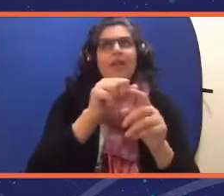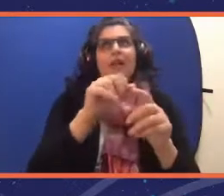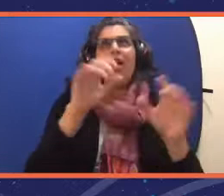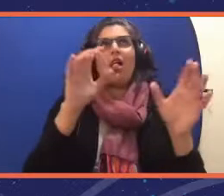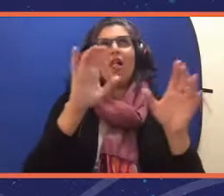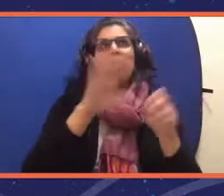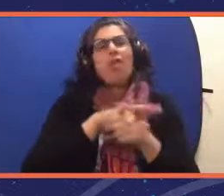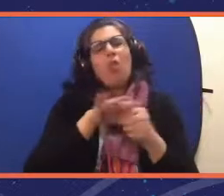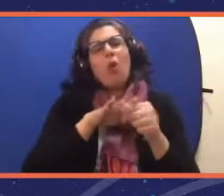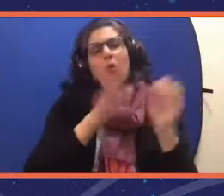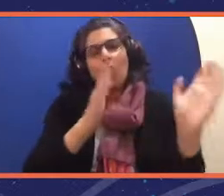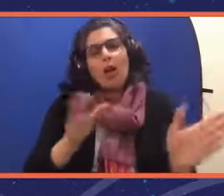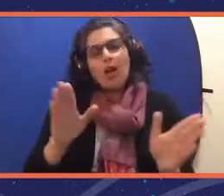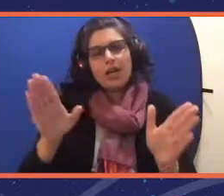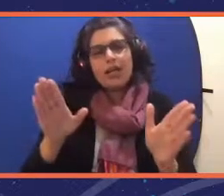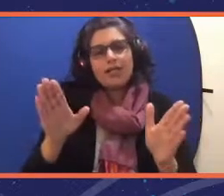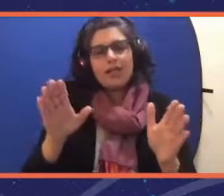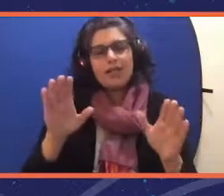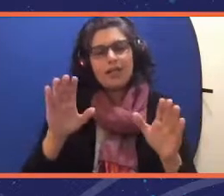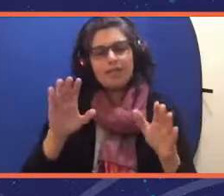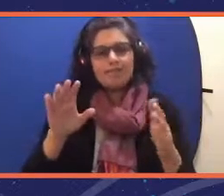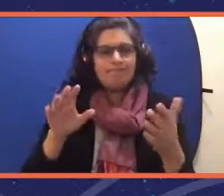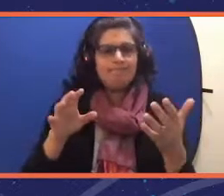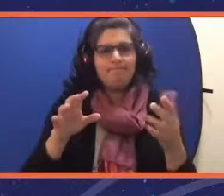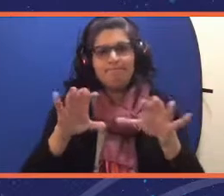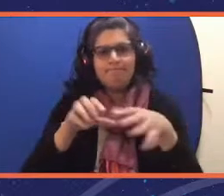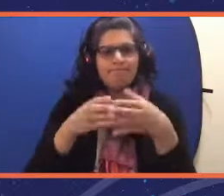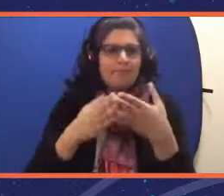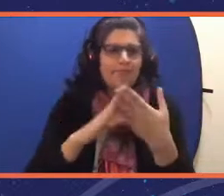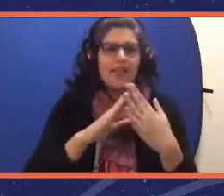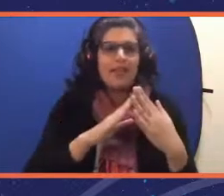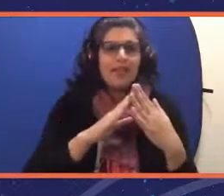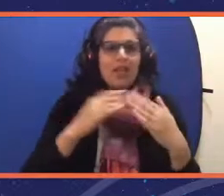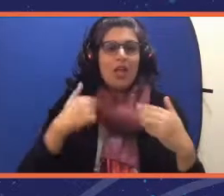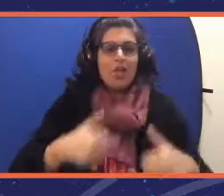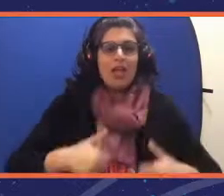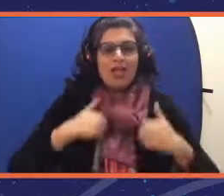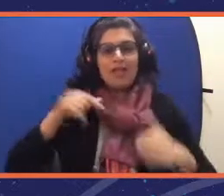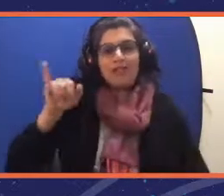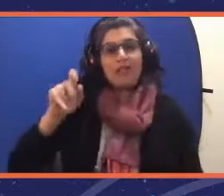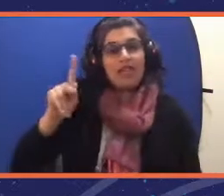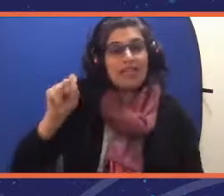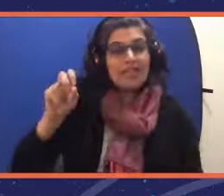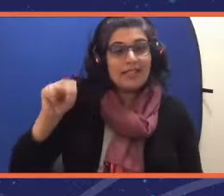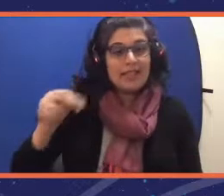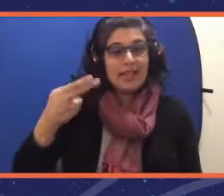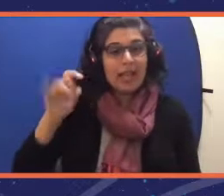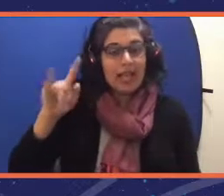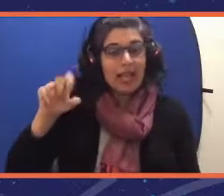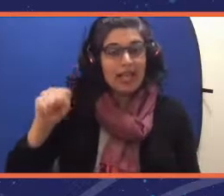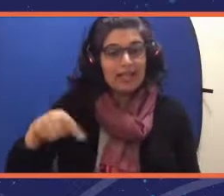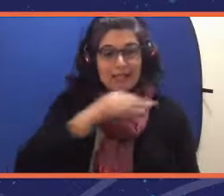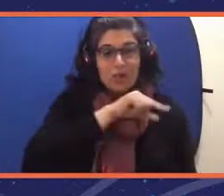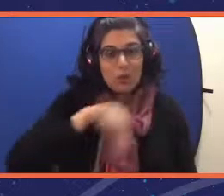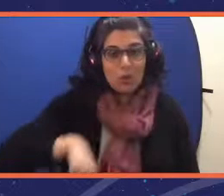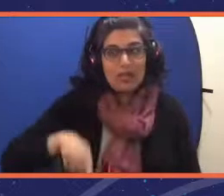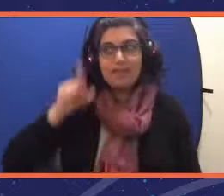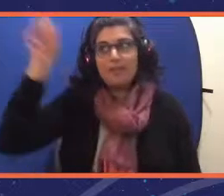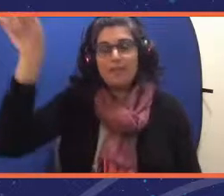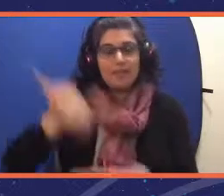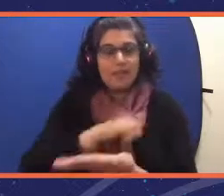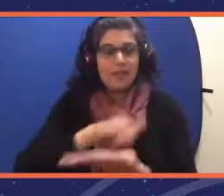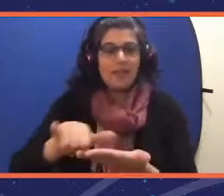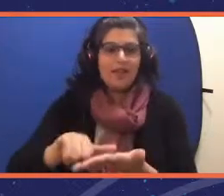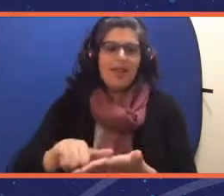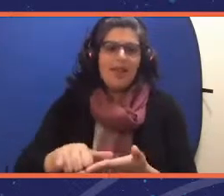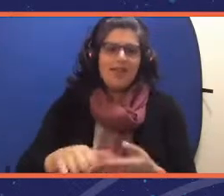of our home neighborhood, Jackson Heights, Queens, in New York. A lot of the mutual aid and community fridges and